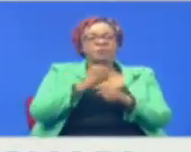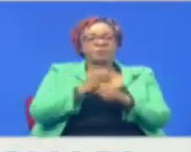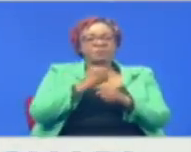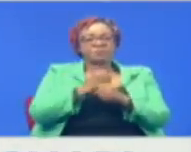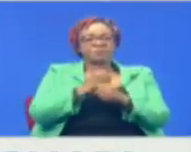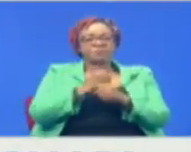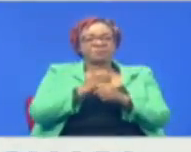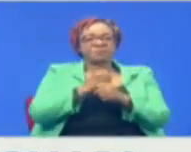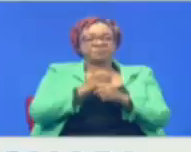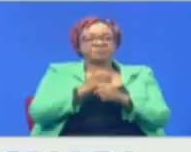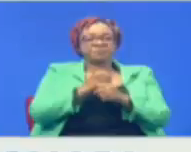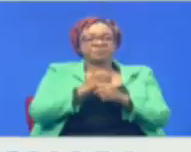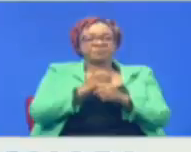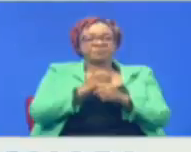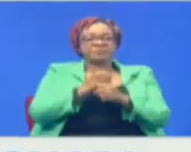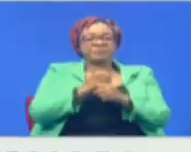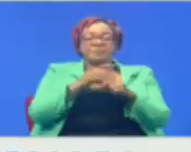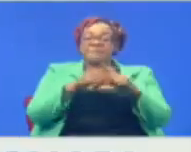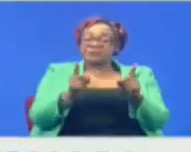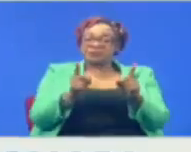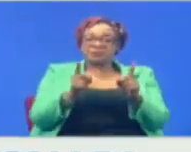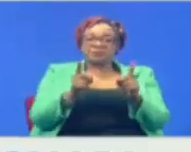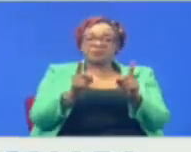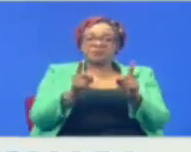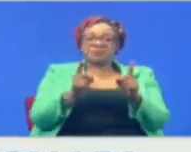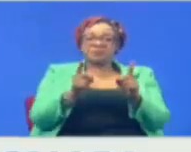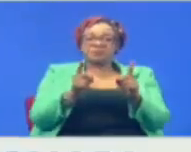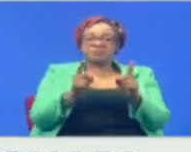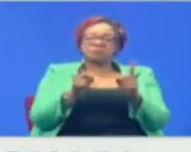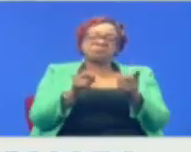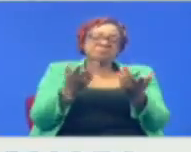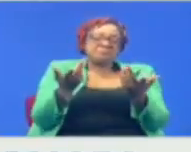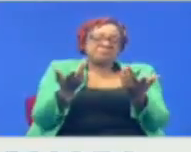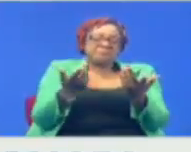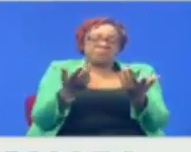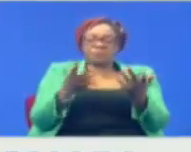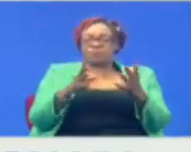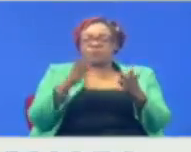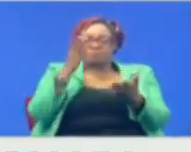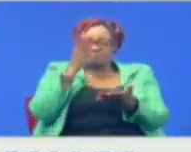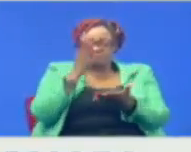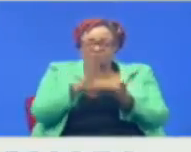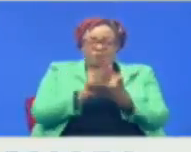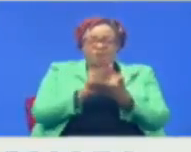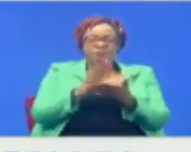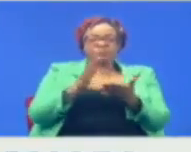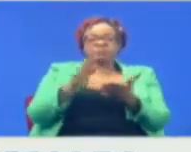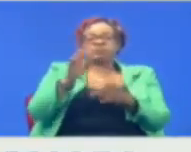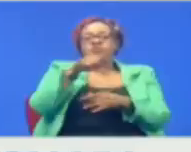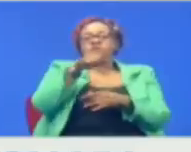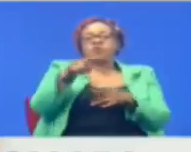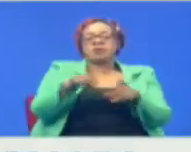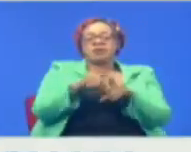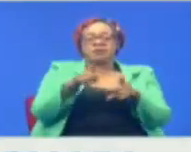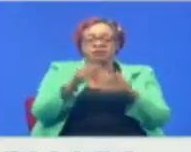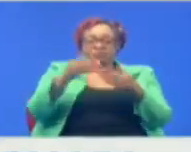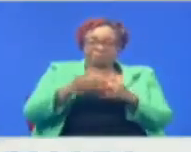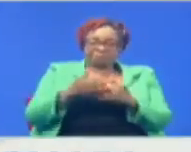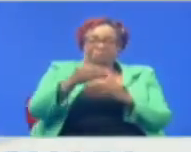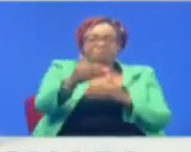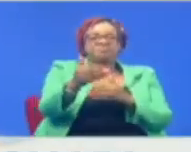funeral industry. But you take a day at a time. I think you prove them wrong as the days go by. They see you to be